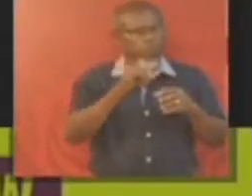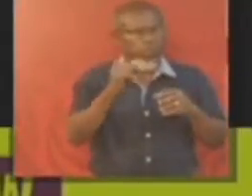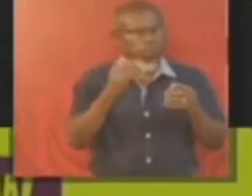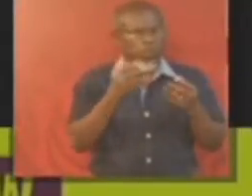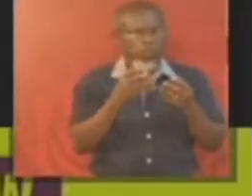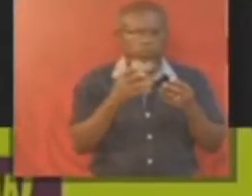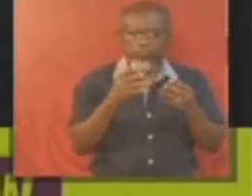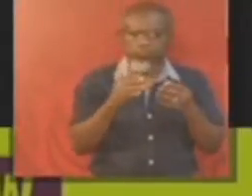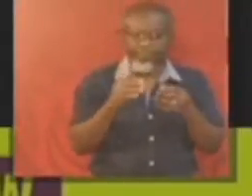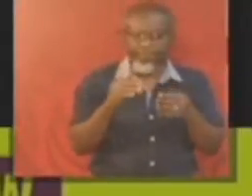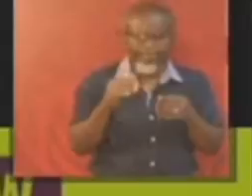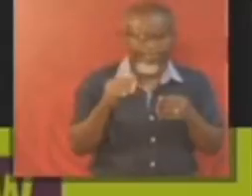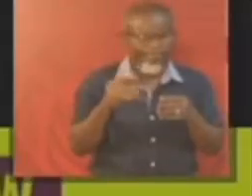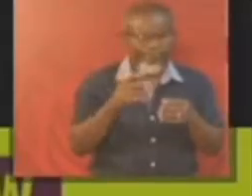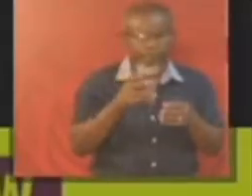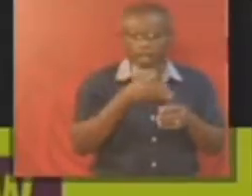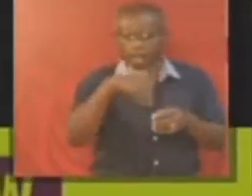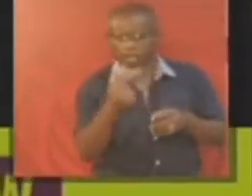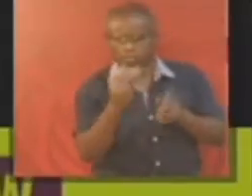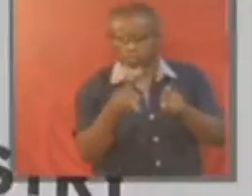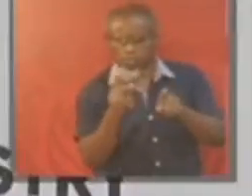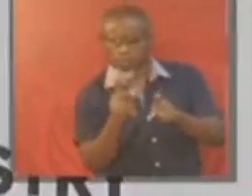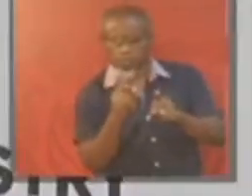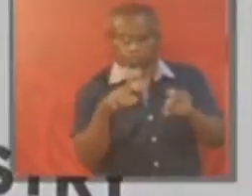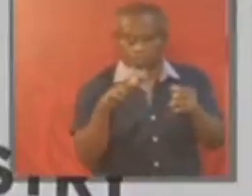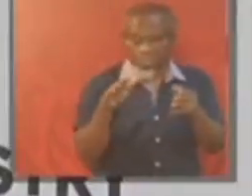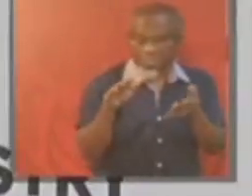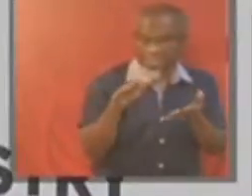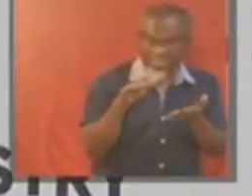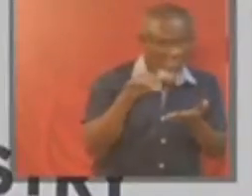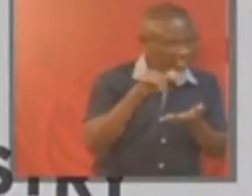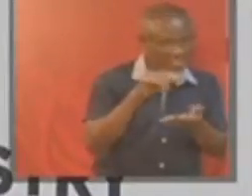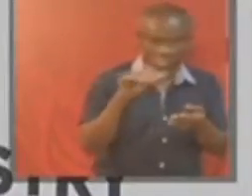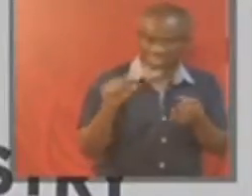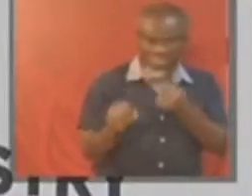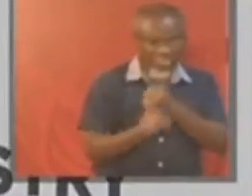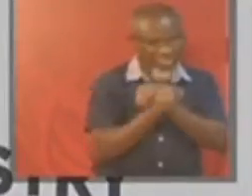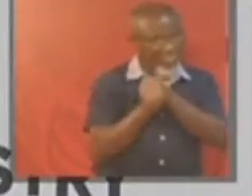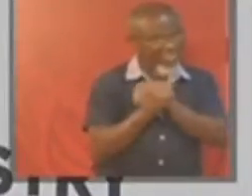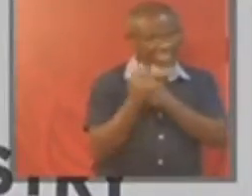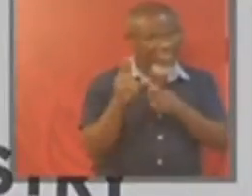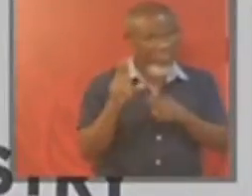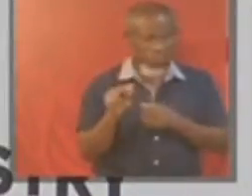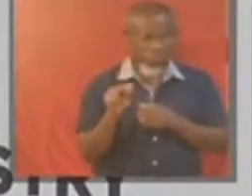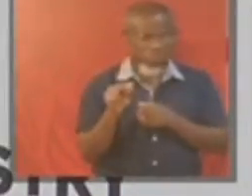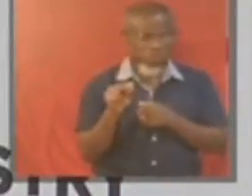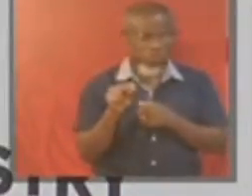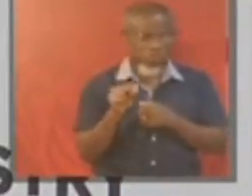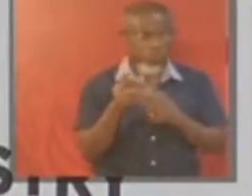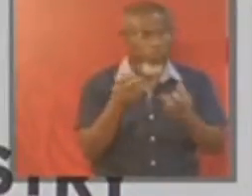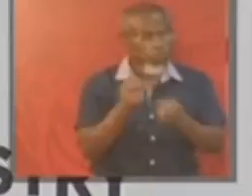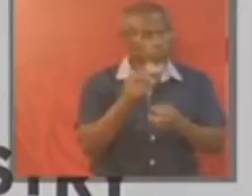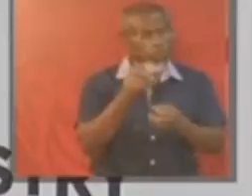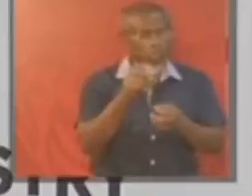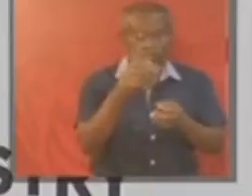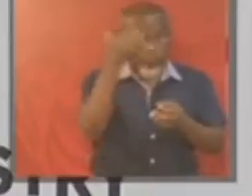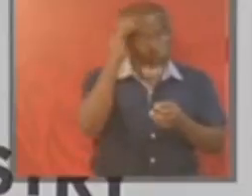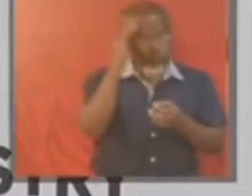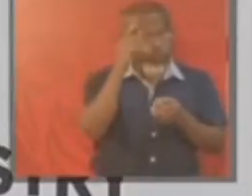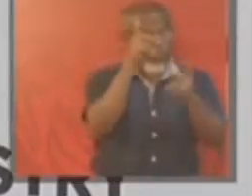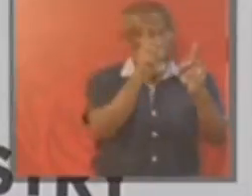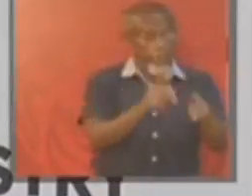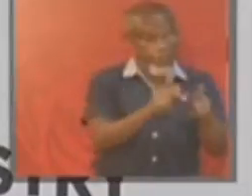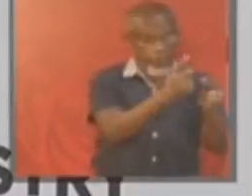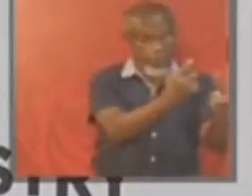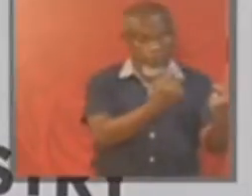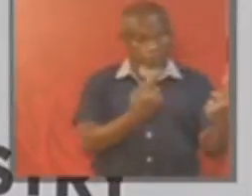to risk your life. So, in terms of risking a loved one's life, you don't know if the person you are with has COVID. And then when you are